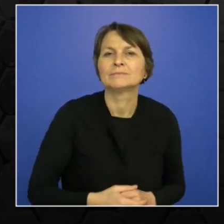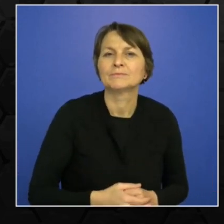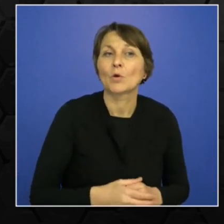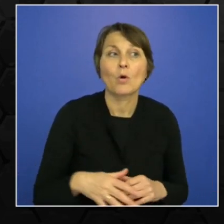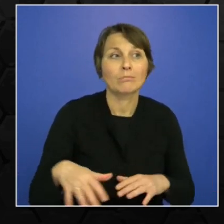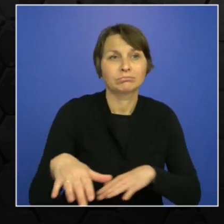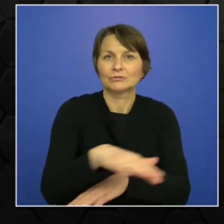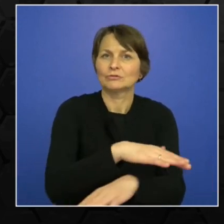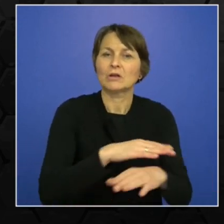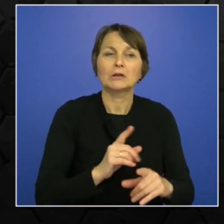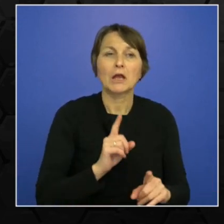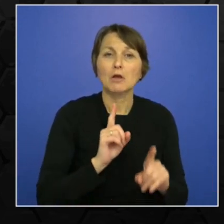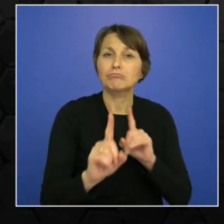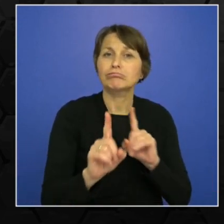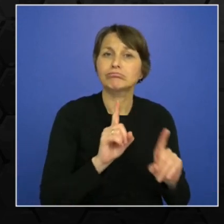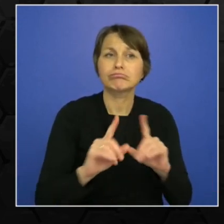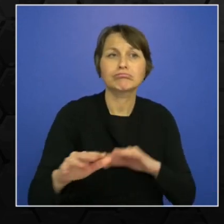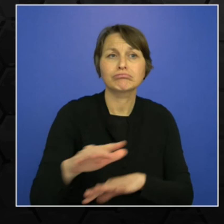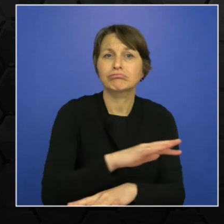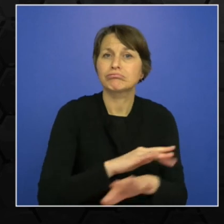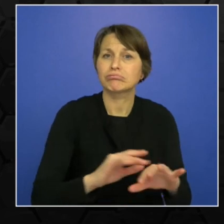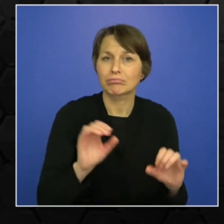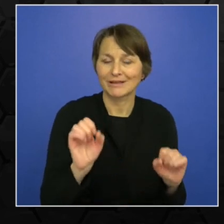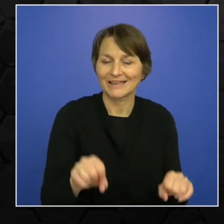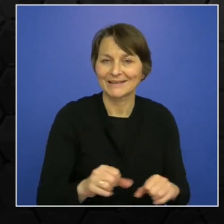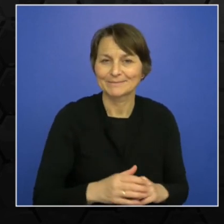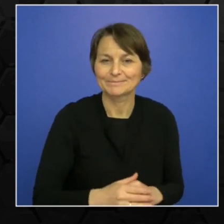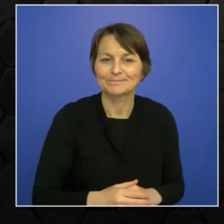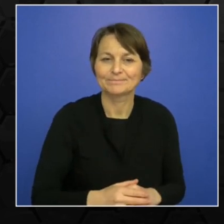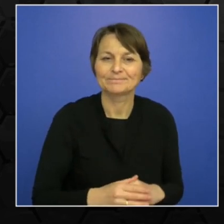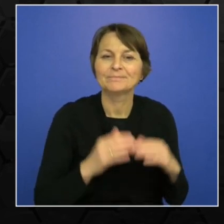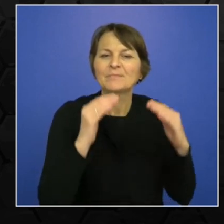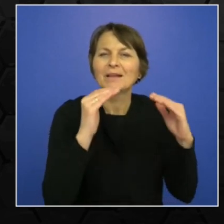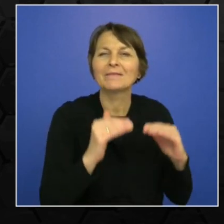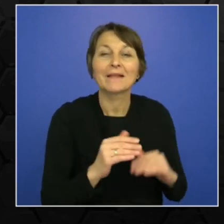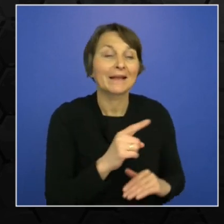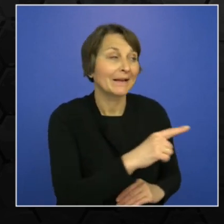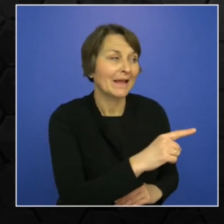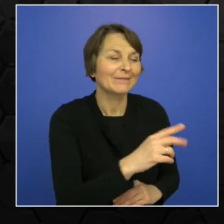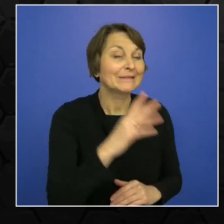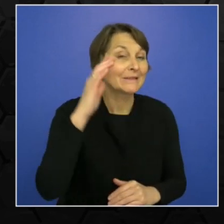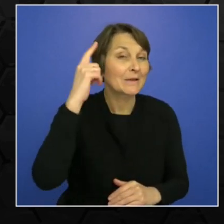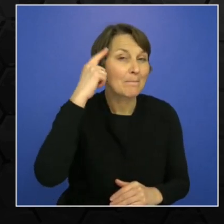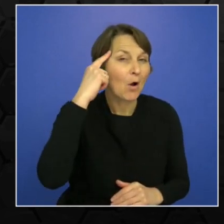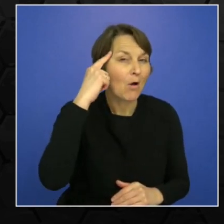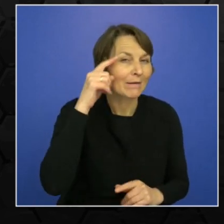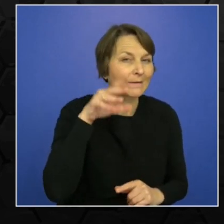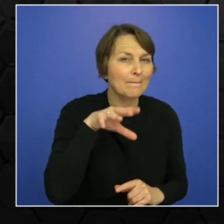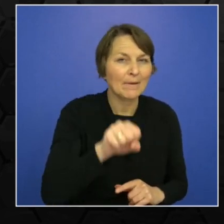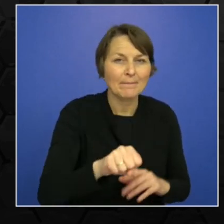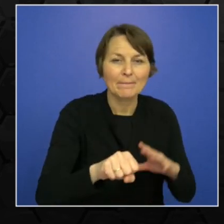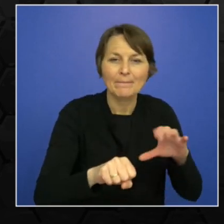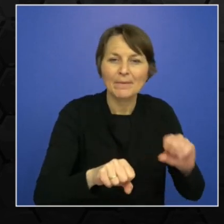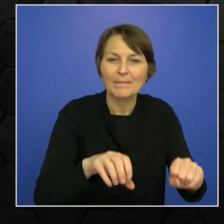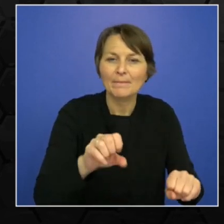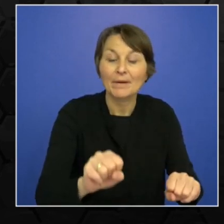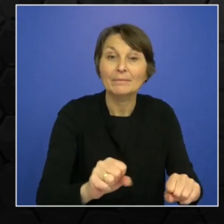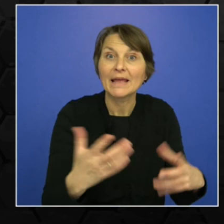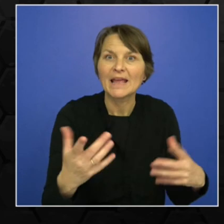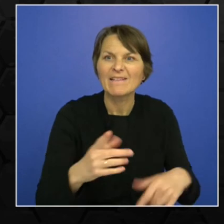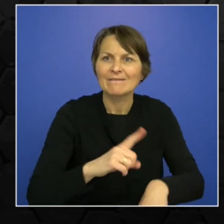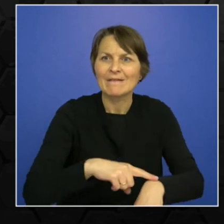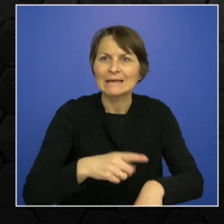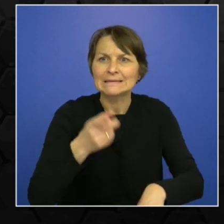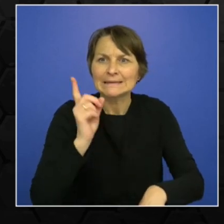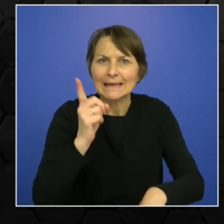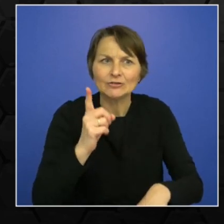setups. So then we have smart detectors for hazardous setups. These type of edge devices are